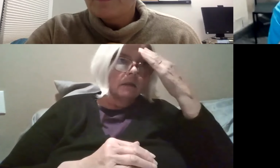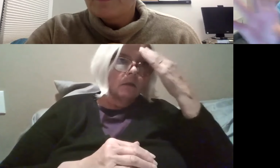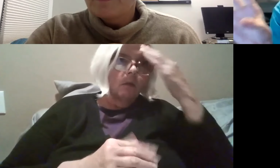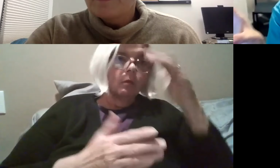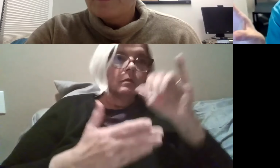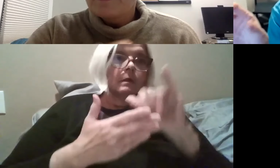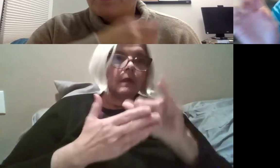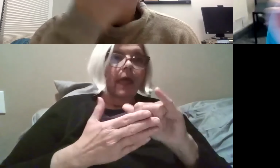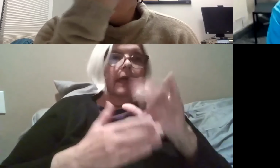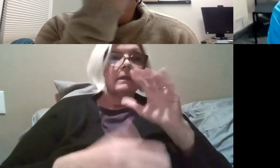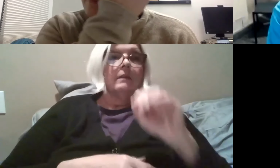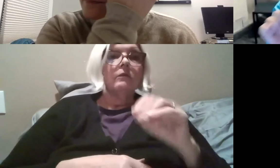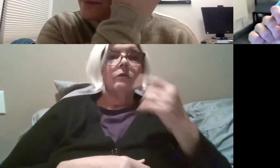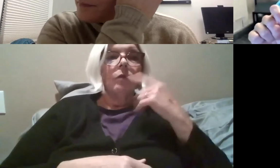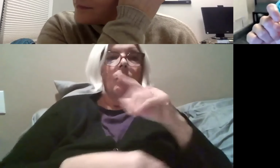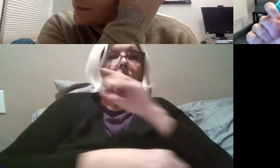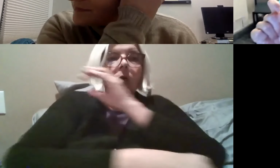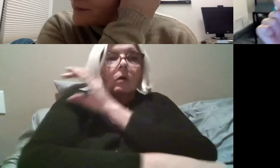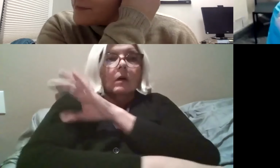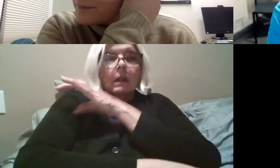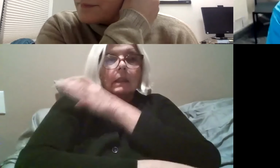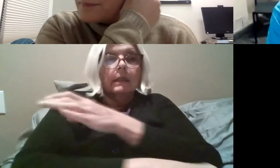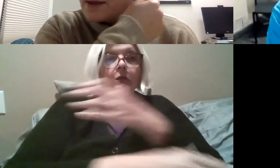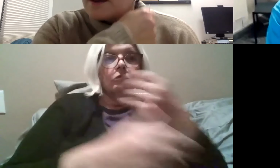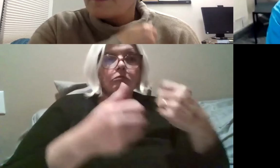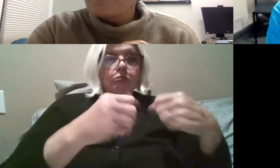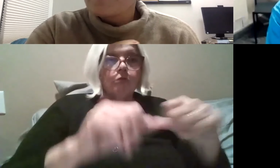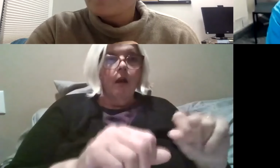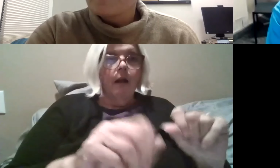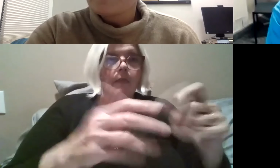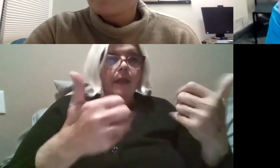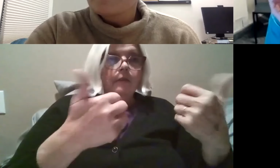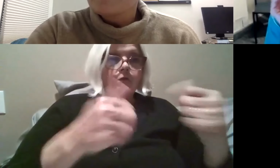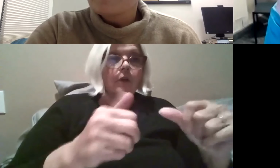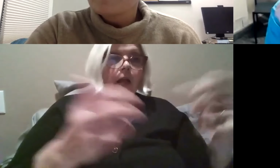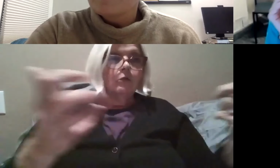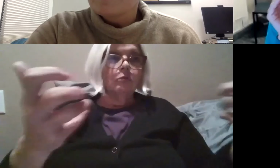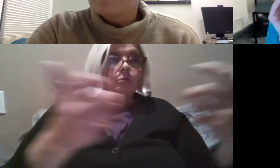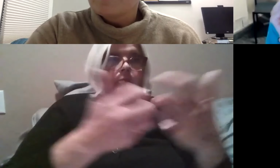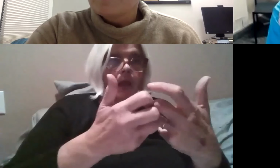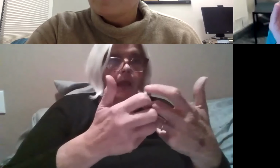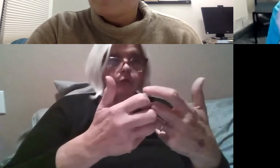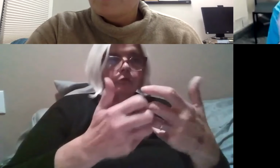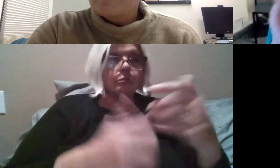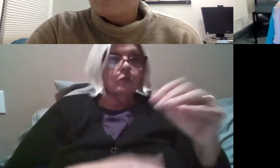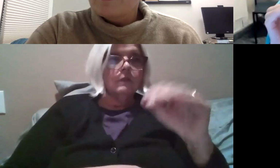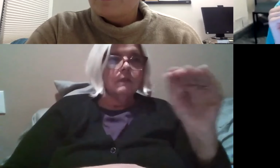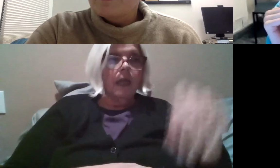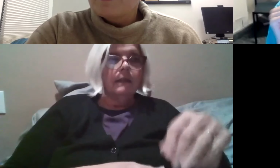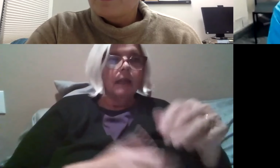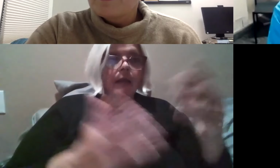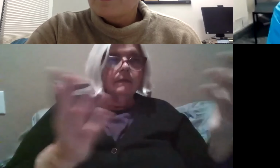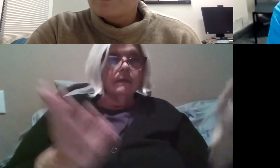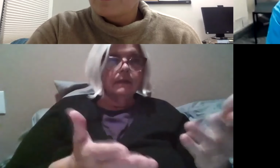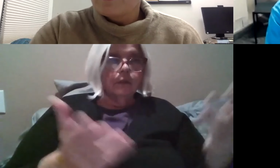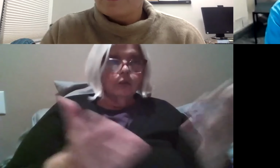nationally applicable and representative. So the clinical trials are generally very good